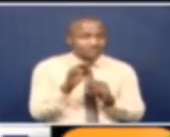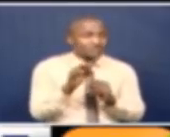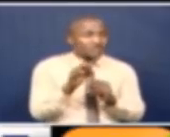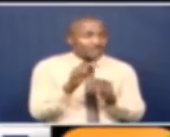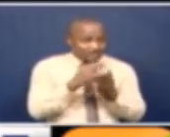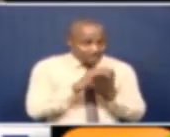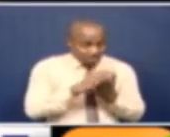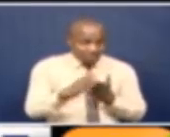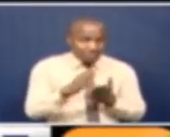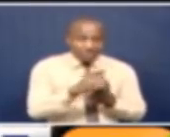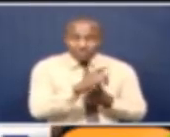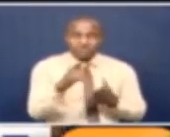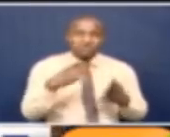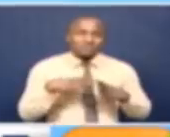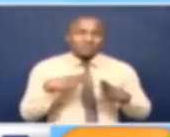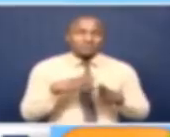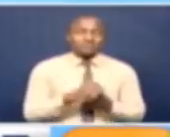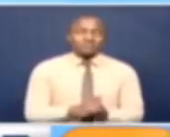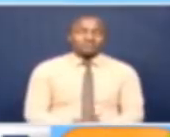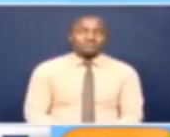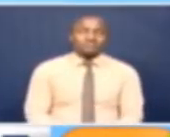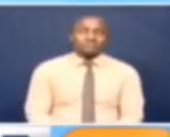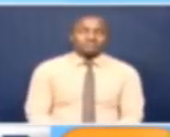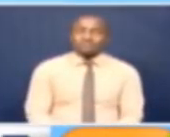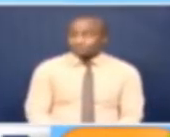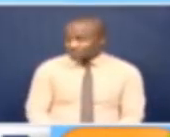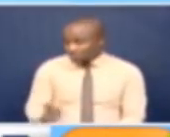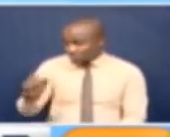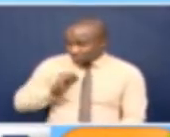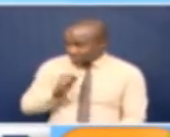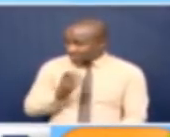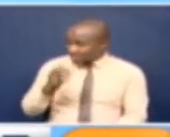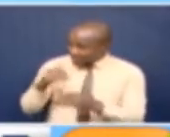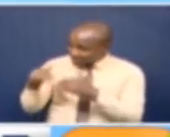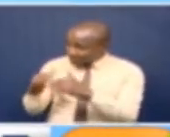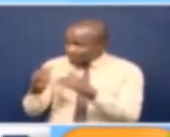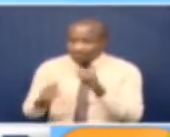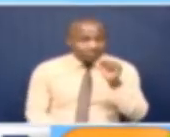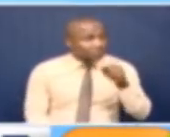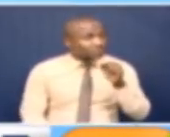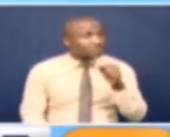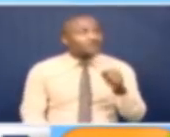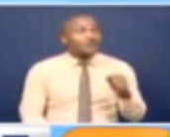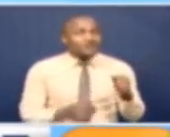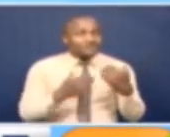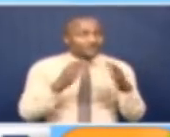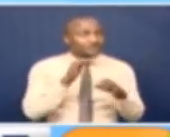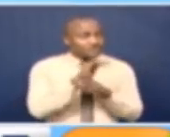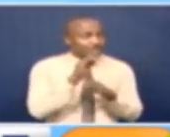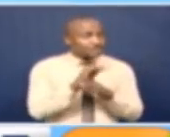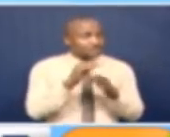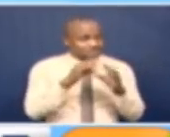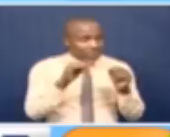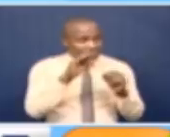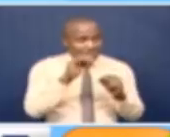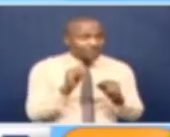compensate those people. Well, you as senator, you need to follow up on this. No, I am. I've already requested a statement from the majority leader,